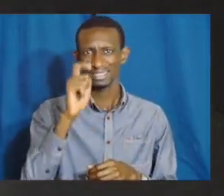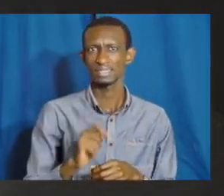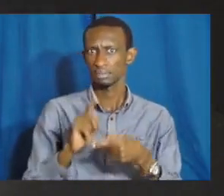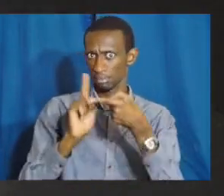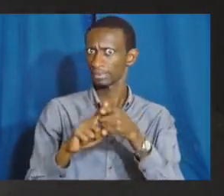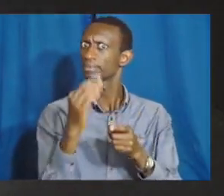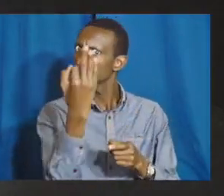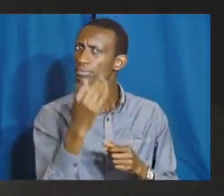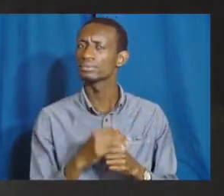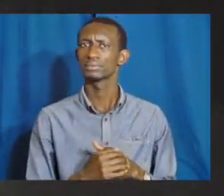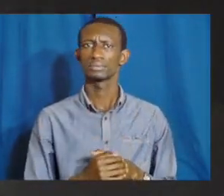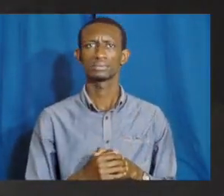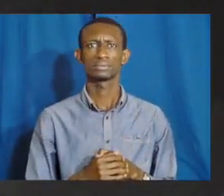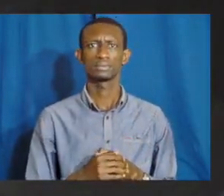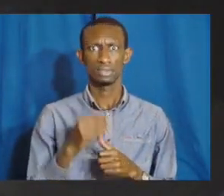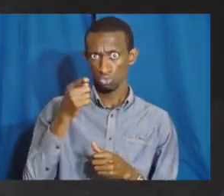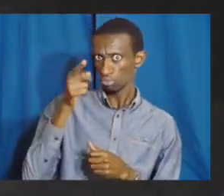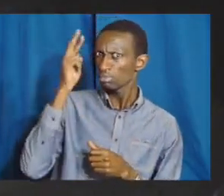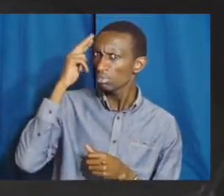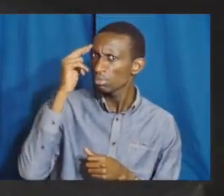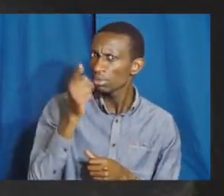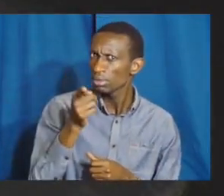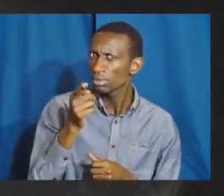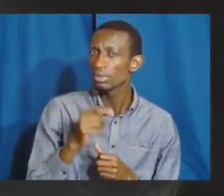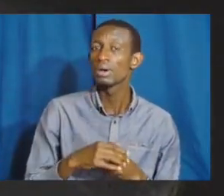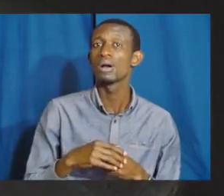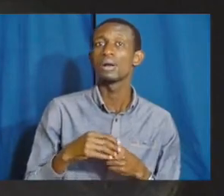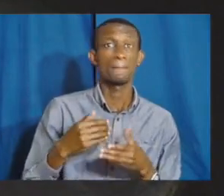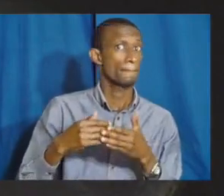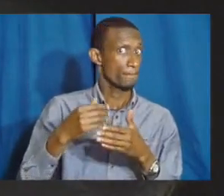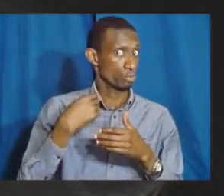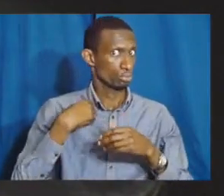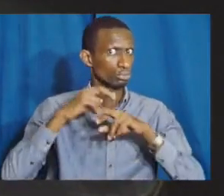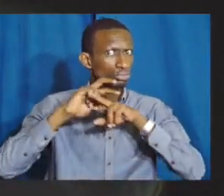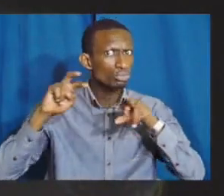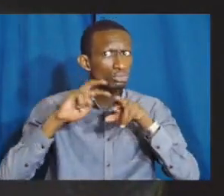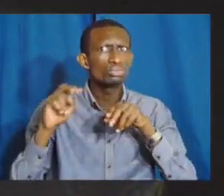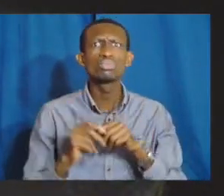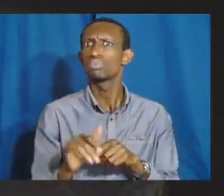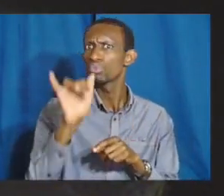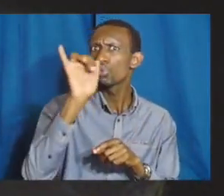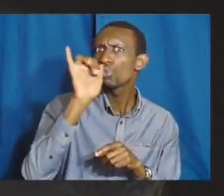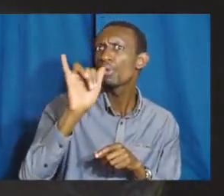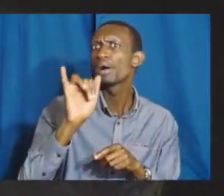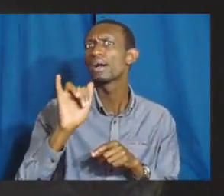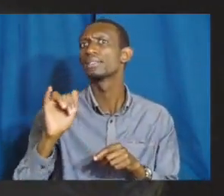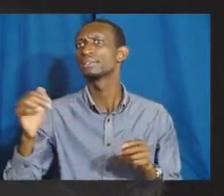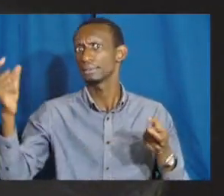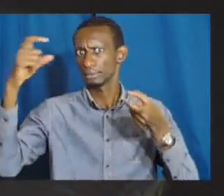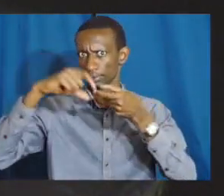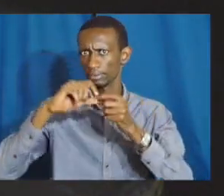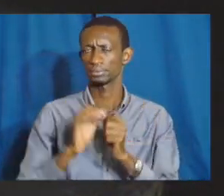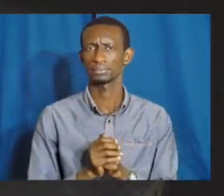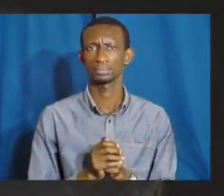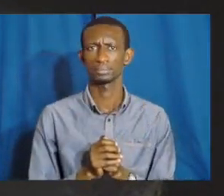plus 3. You remember, we were looking for the y-intercept and